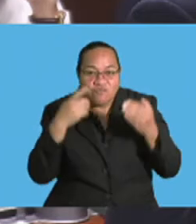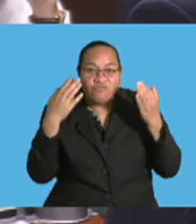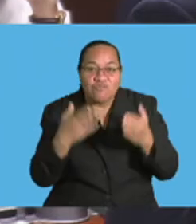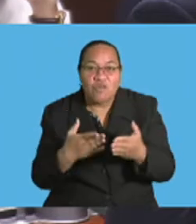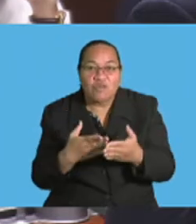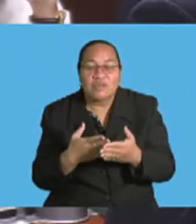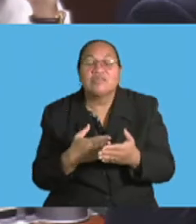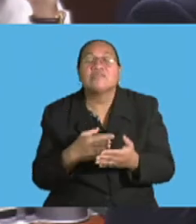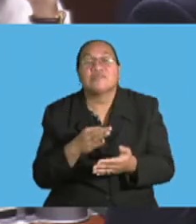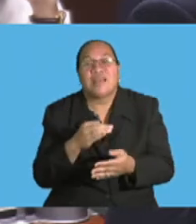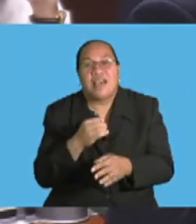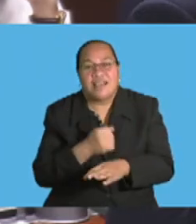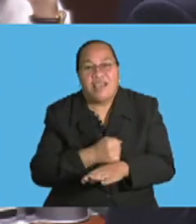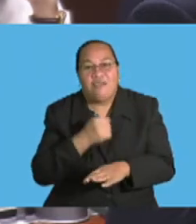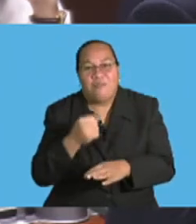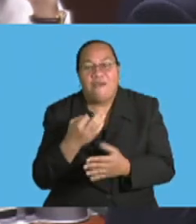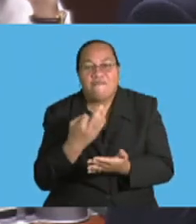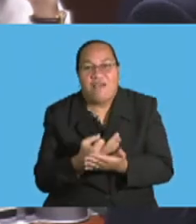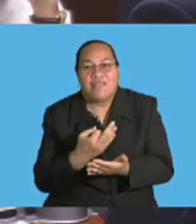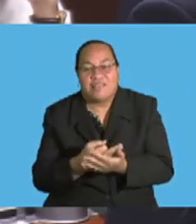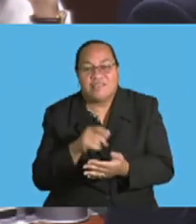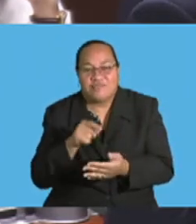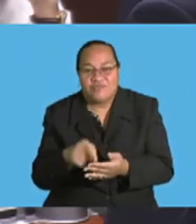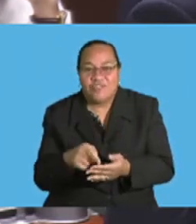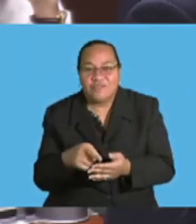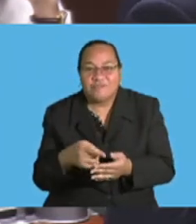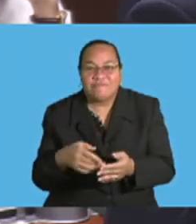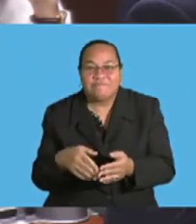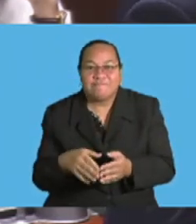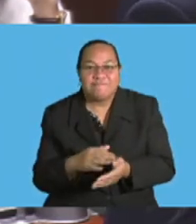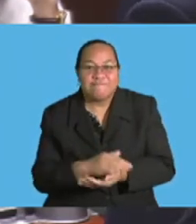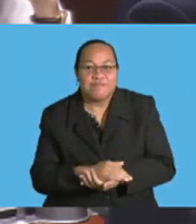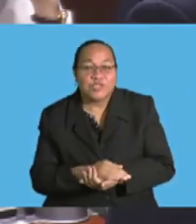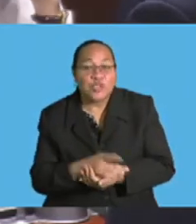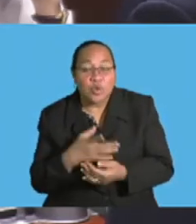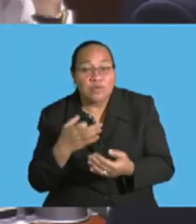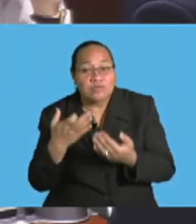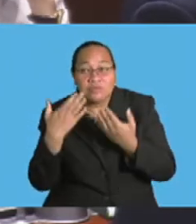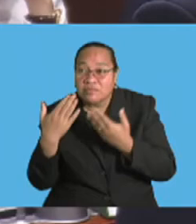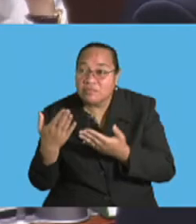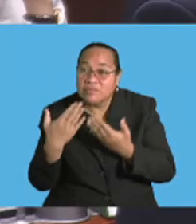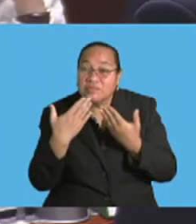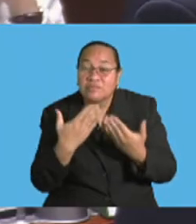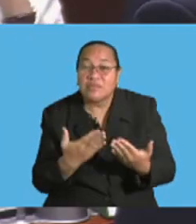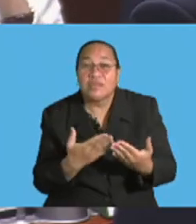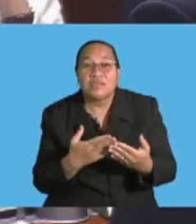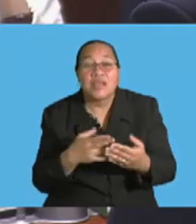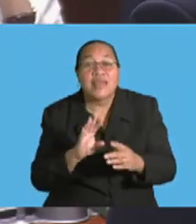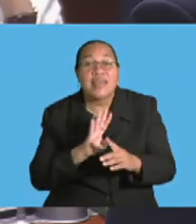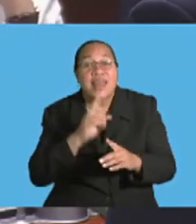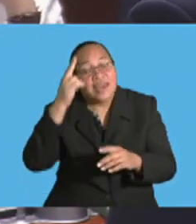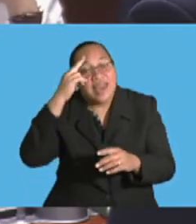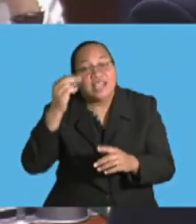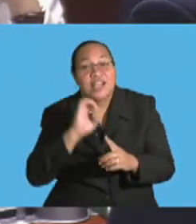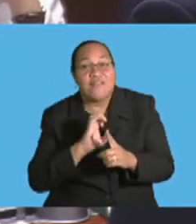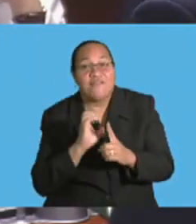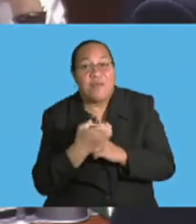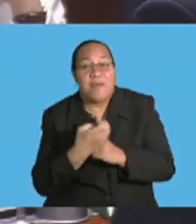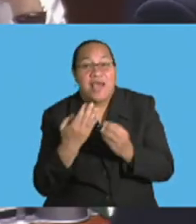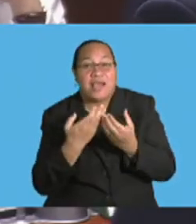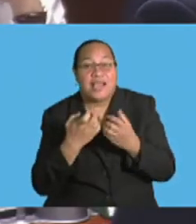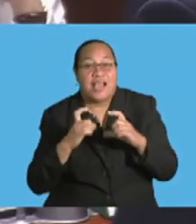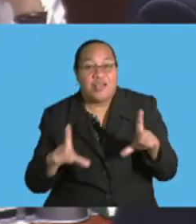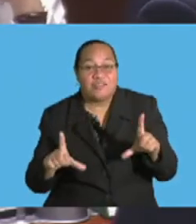government funding for the initiative. Having received formal acknowledgement through the National Environment Council